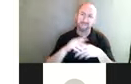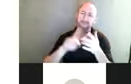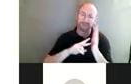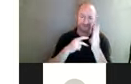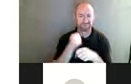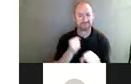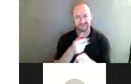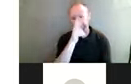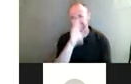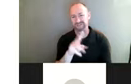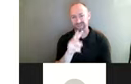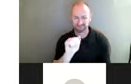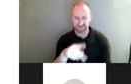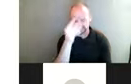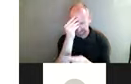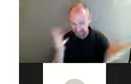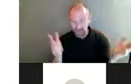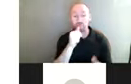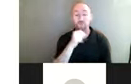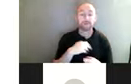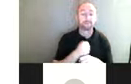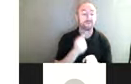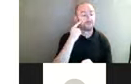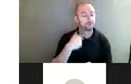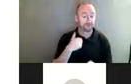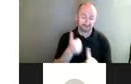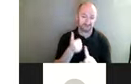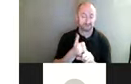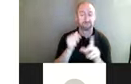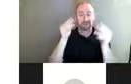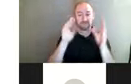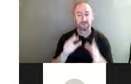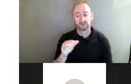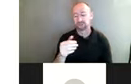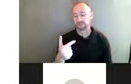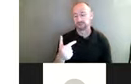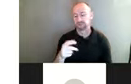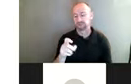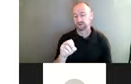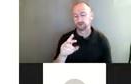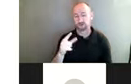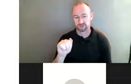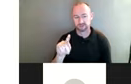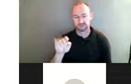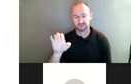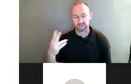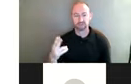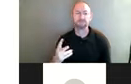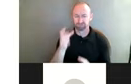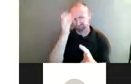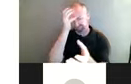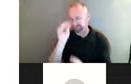And I will point out the woman who made this for me, she's now a professor at Georgia Tech. And I think she actually knows what she's doing with